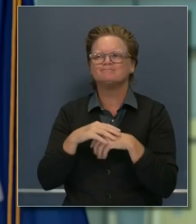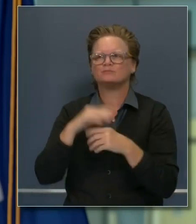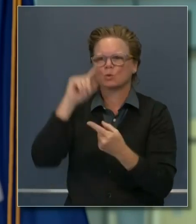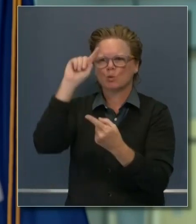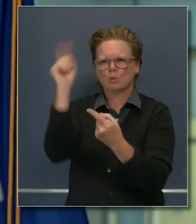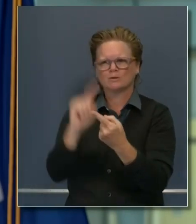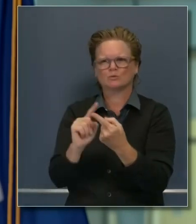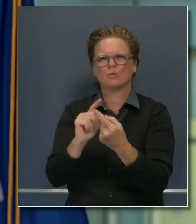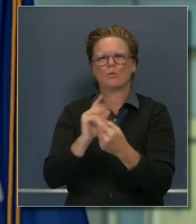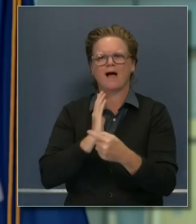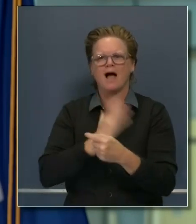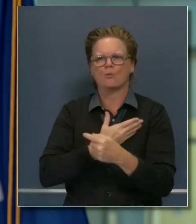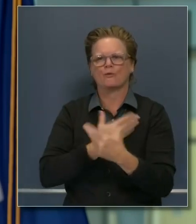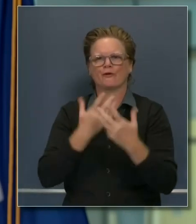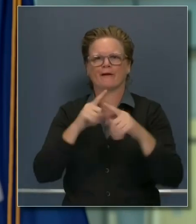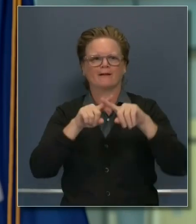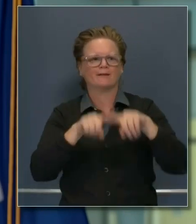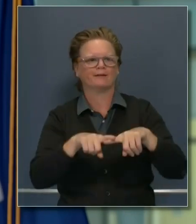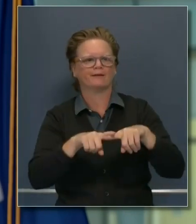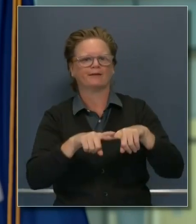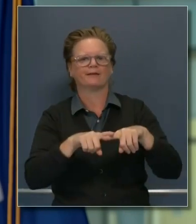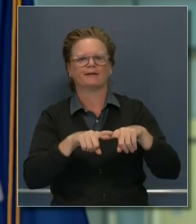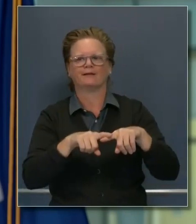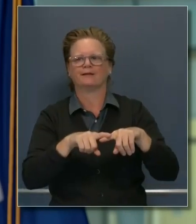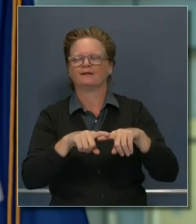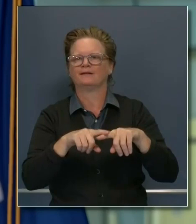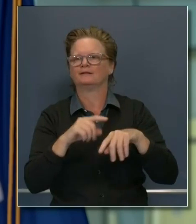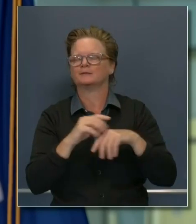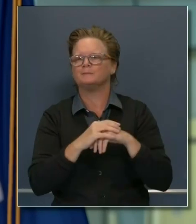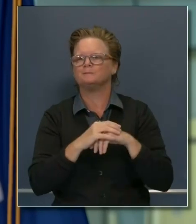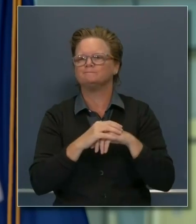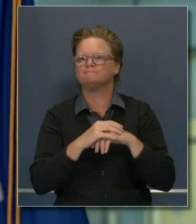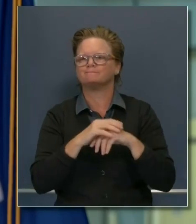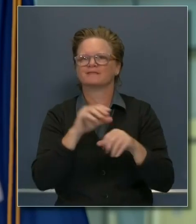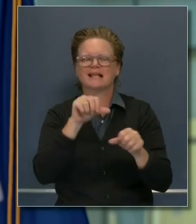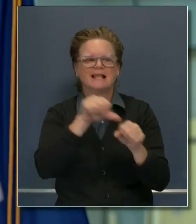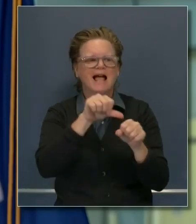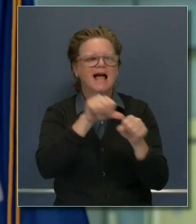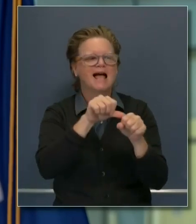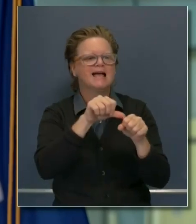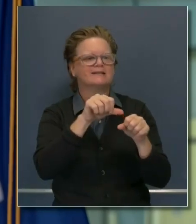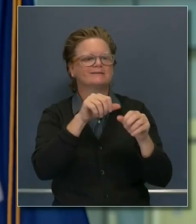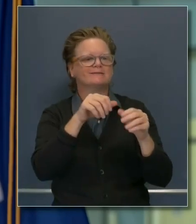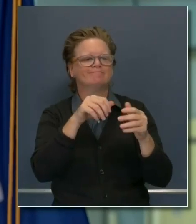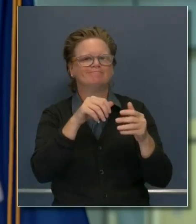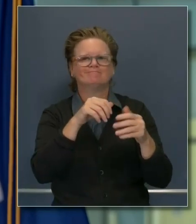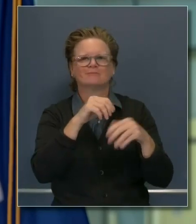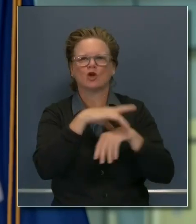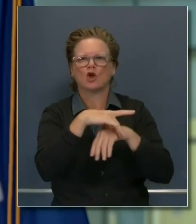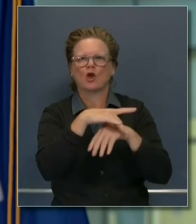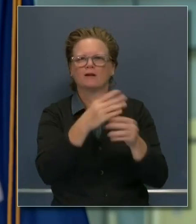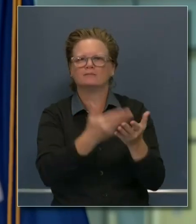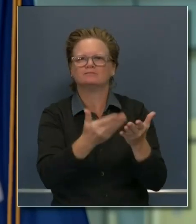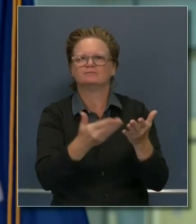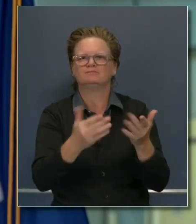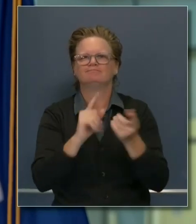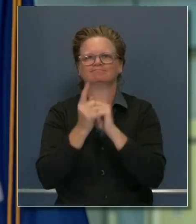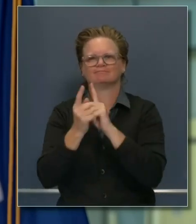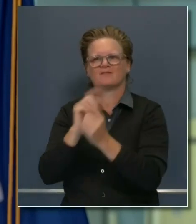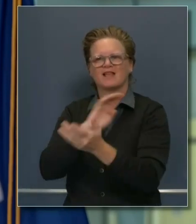the collective goal of decarbonizing our economy, which is our commitment and our resolve in this state.